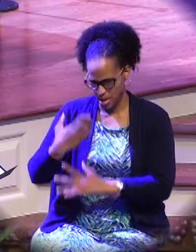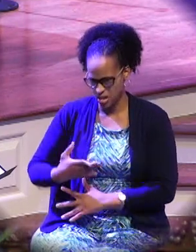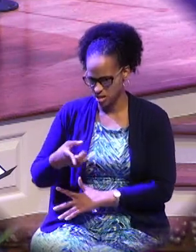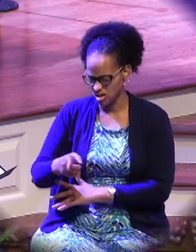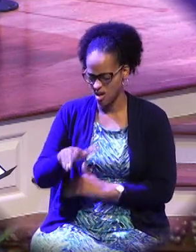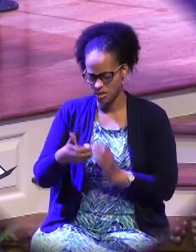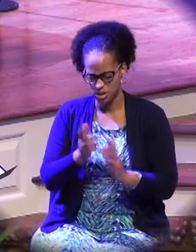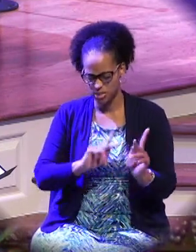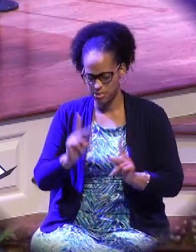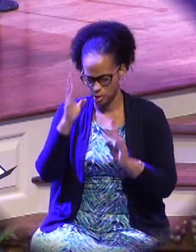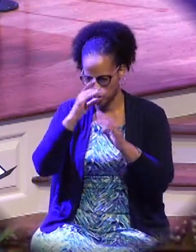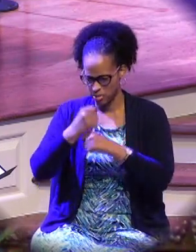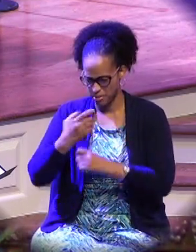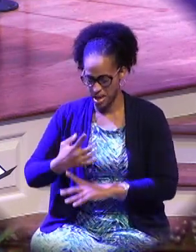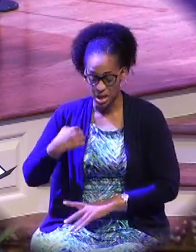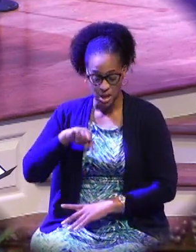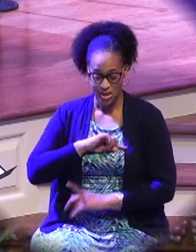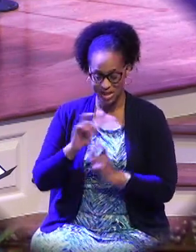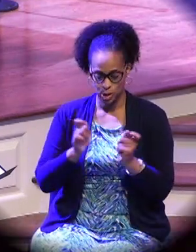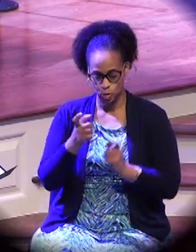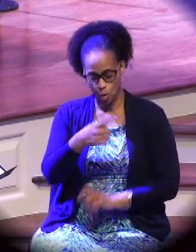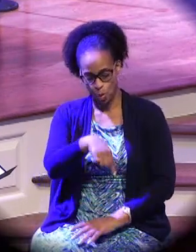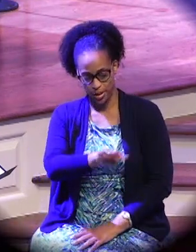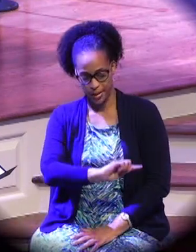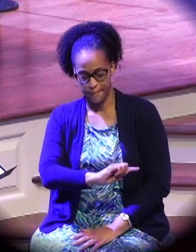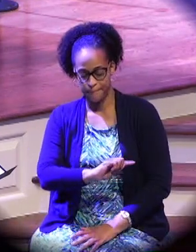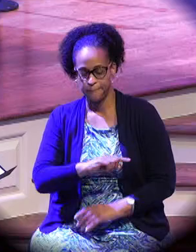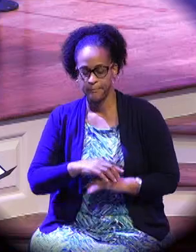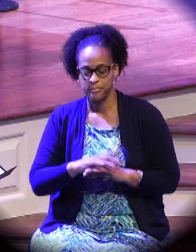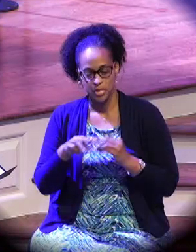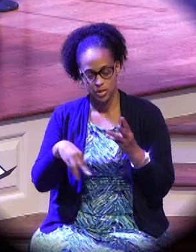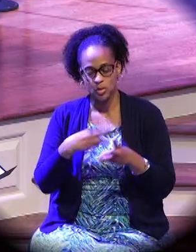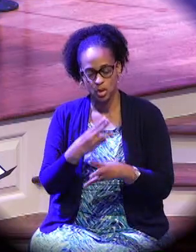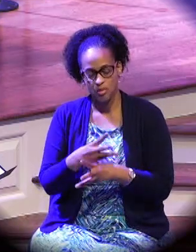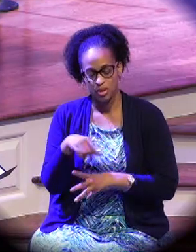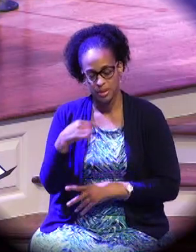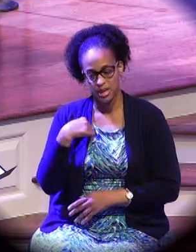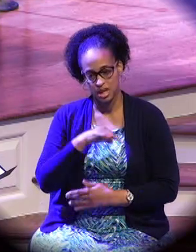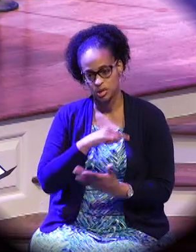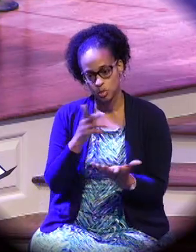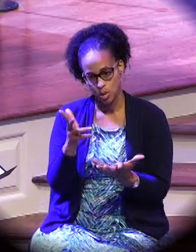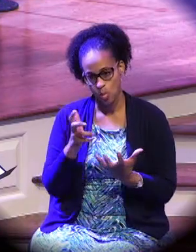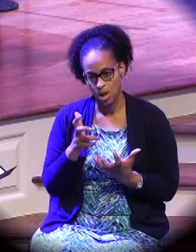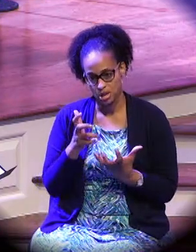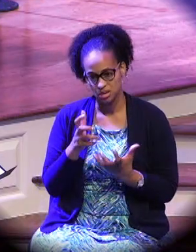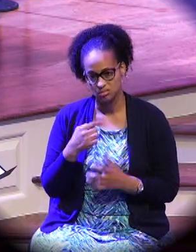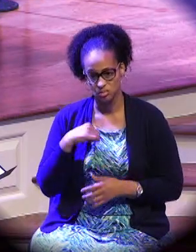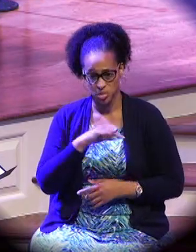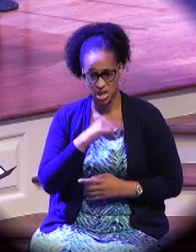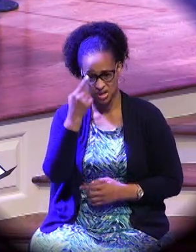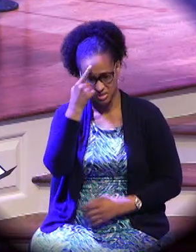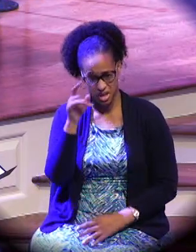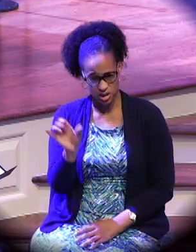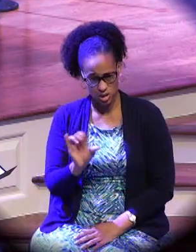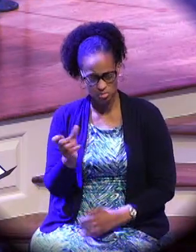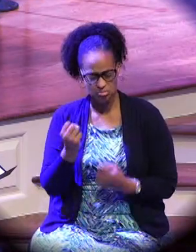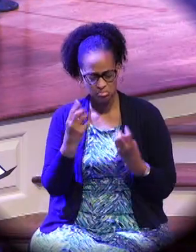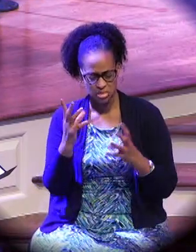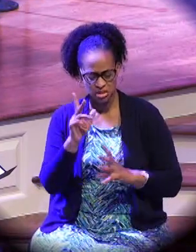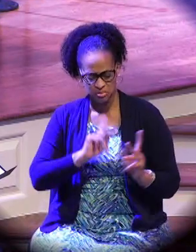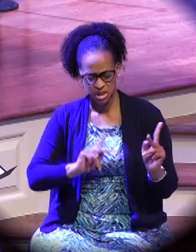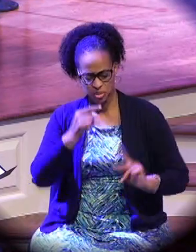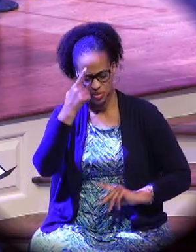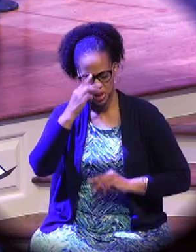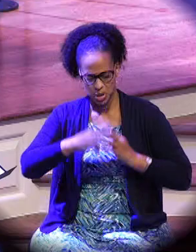other people are troublemakers, and if we can just control them, then the world will be as we want it to be. And we can think this too. Maybe you think the world